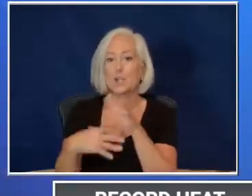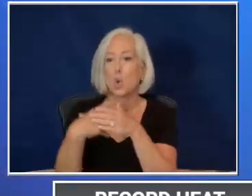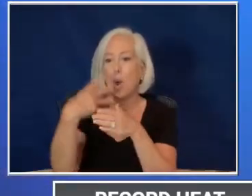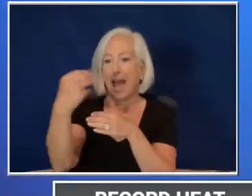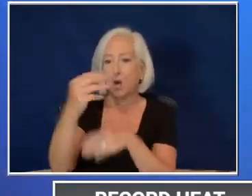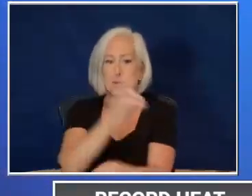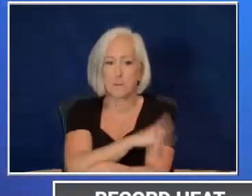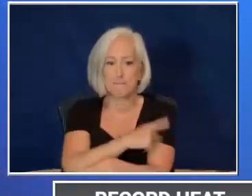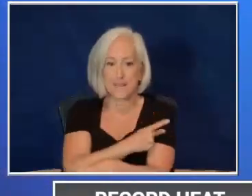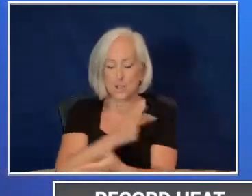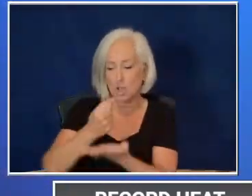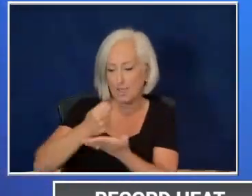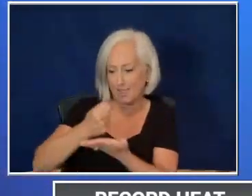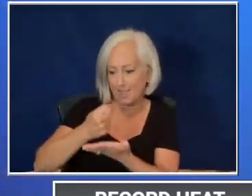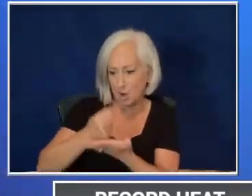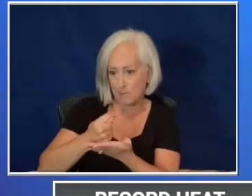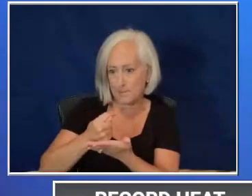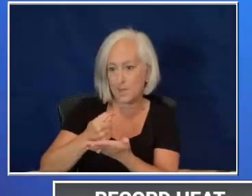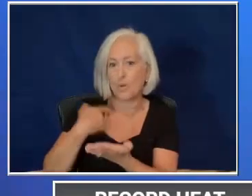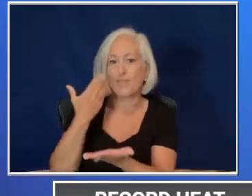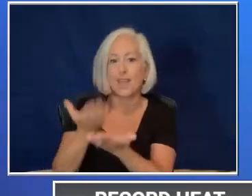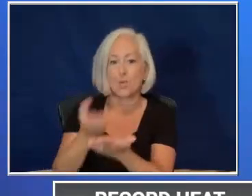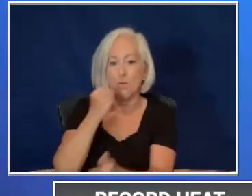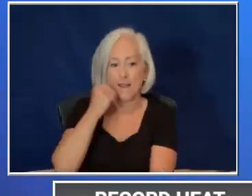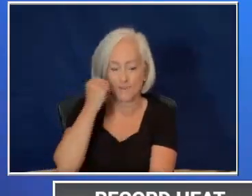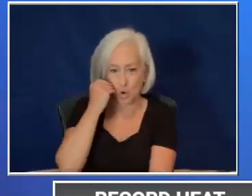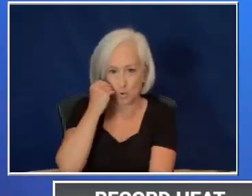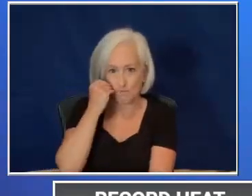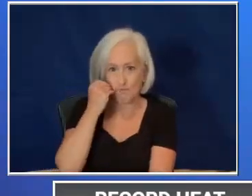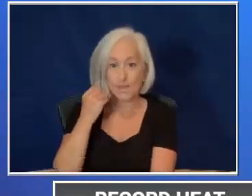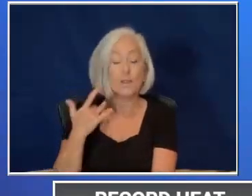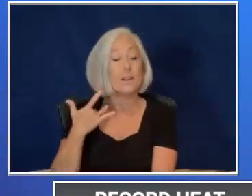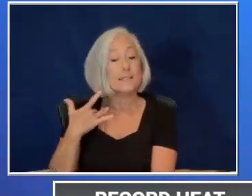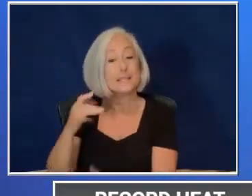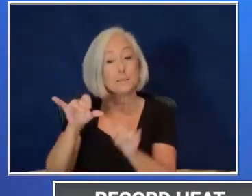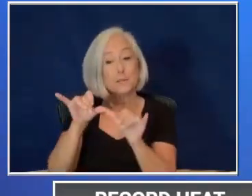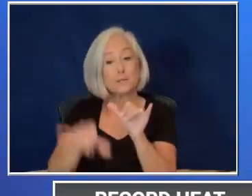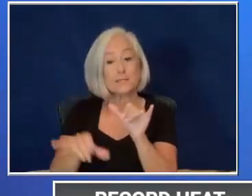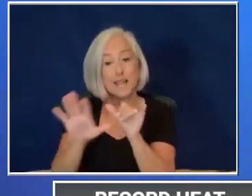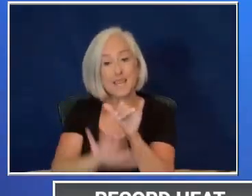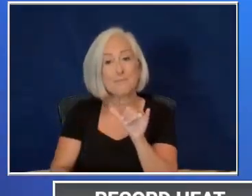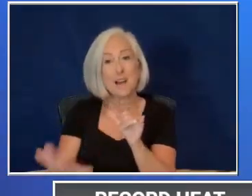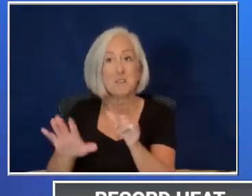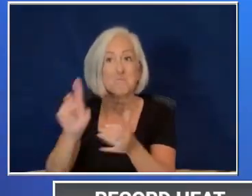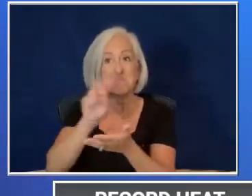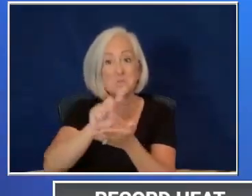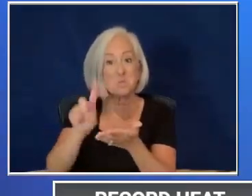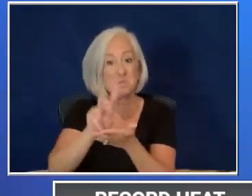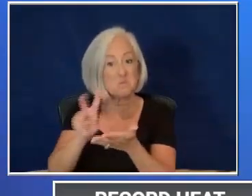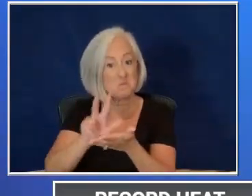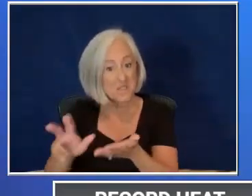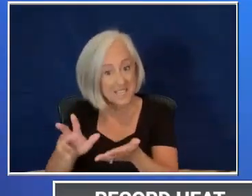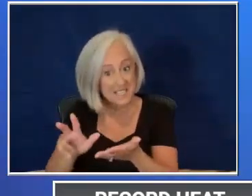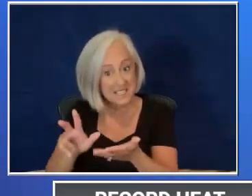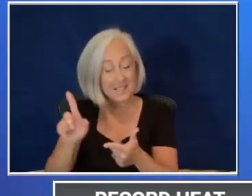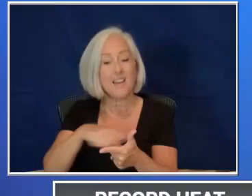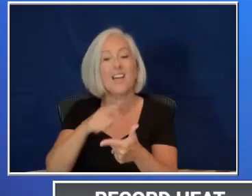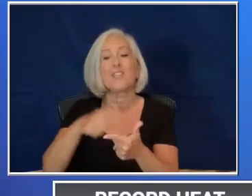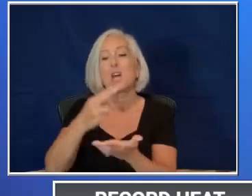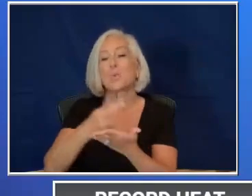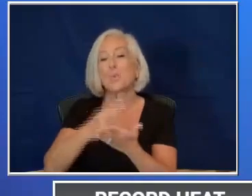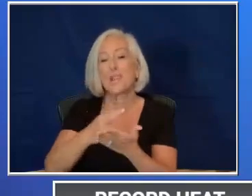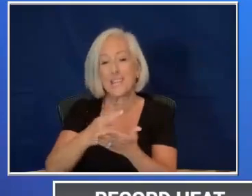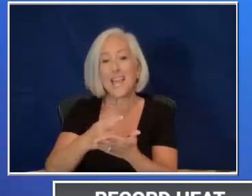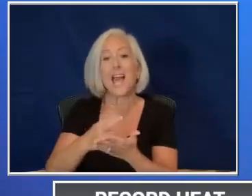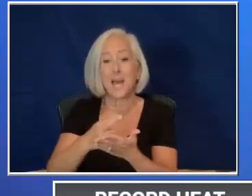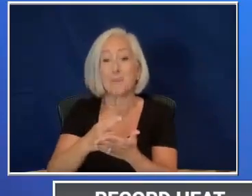they get home. So the typical stay with us is about a couple of weeks, and then their rehab journey is just beginning from there for many